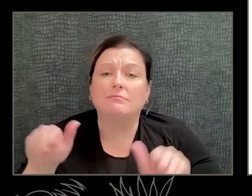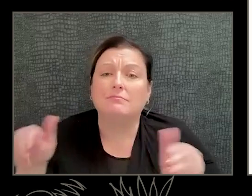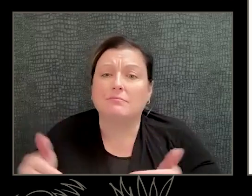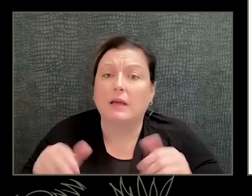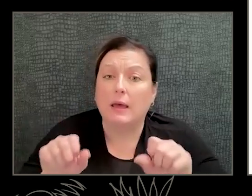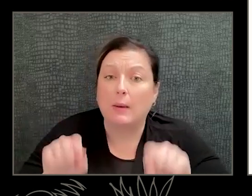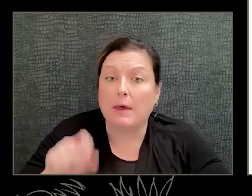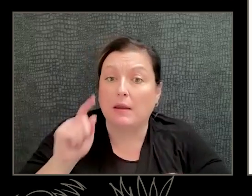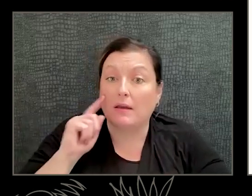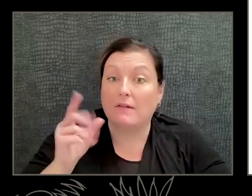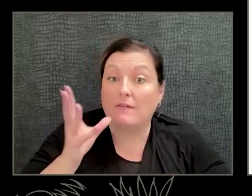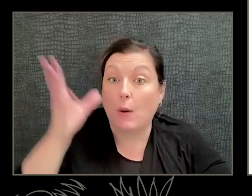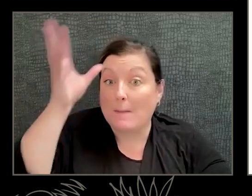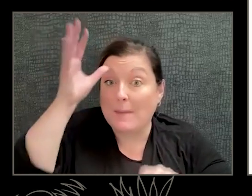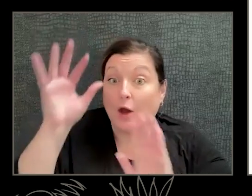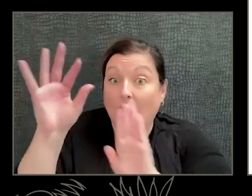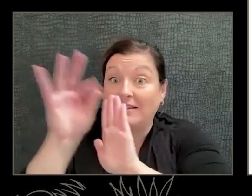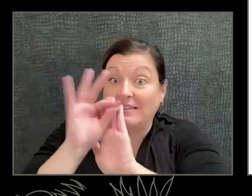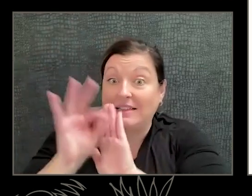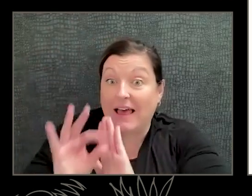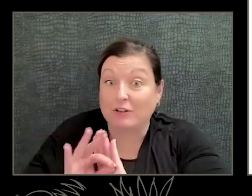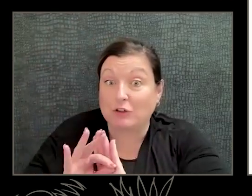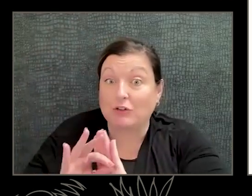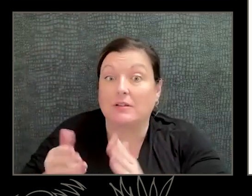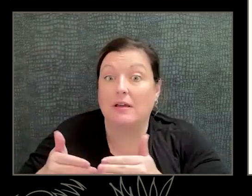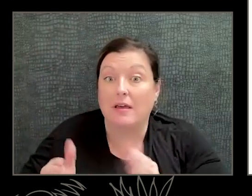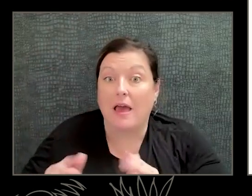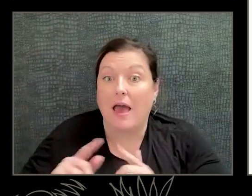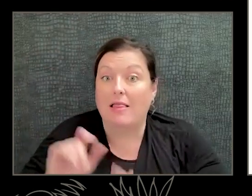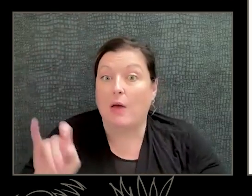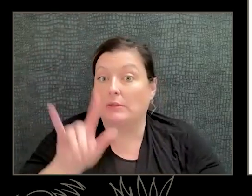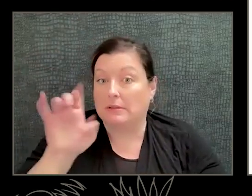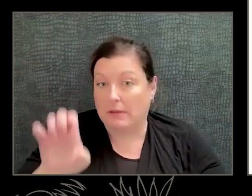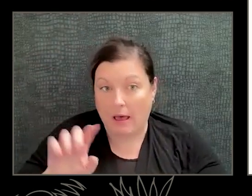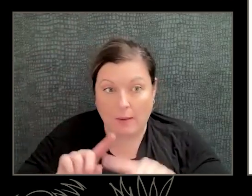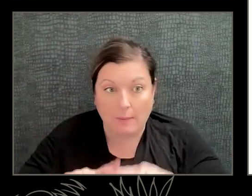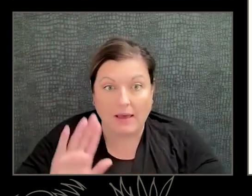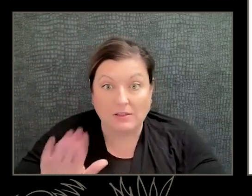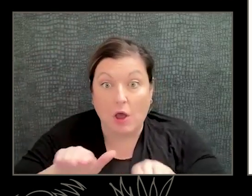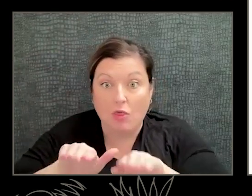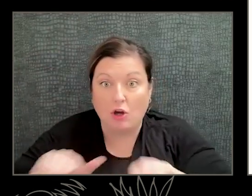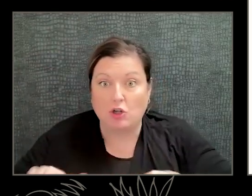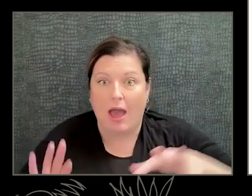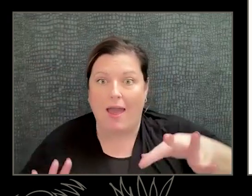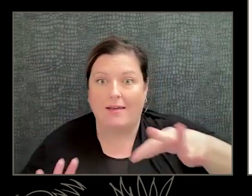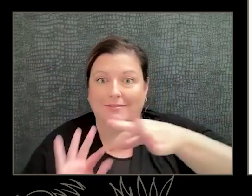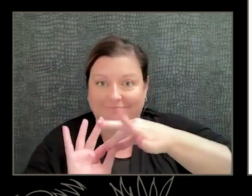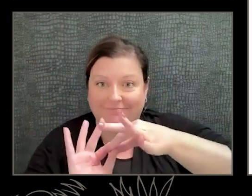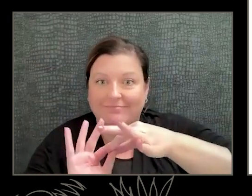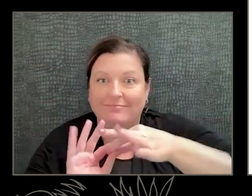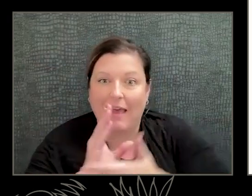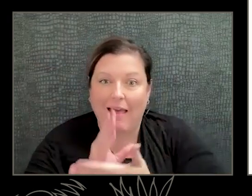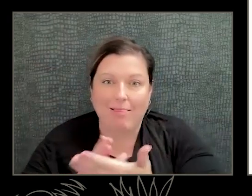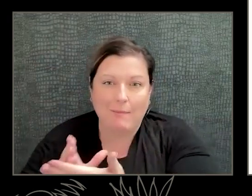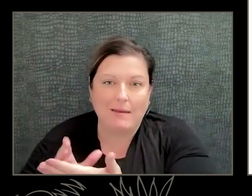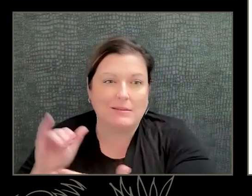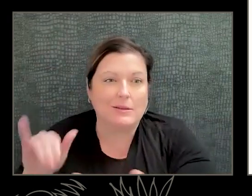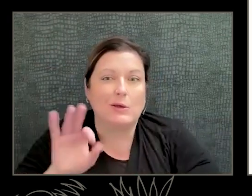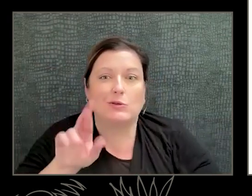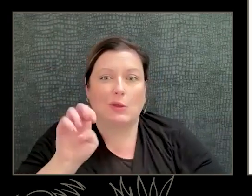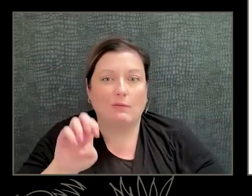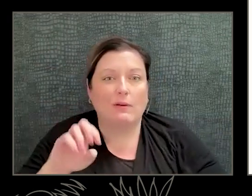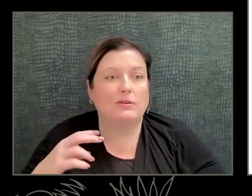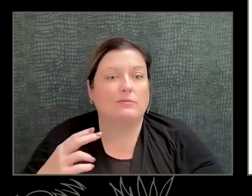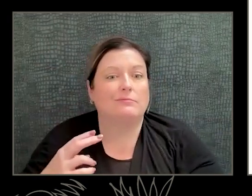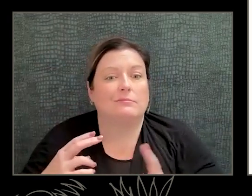for parent selectors to allow styles to be based on their child elements. So this feature reduces the need